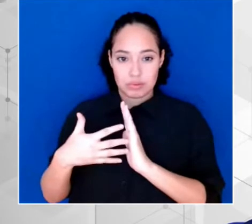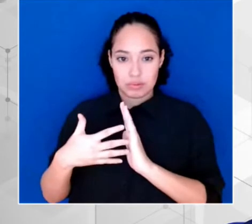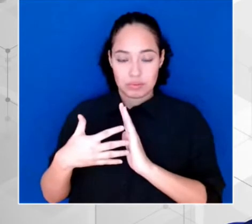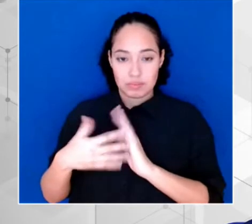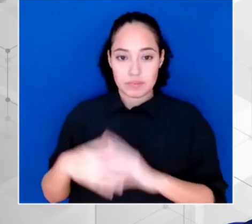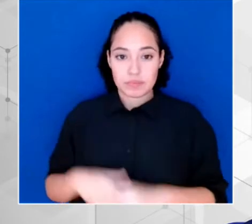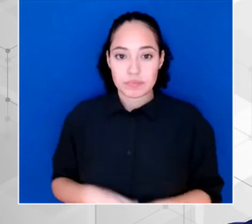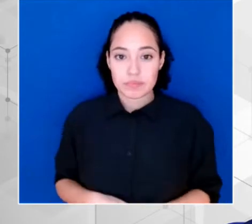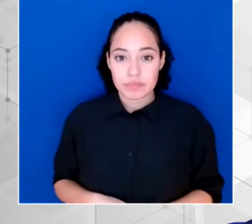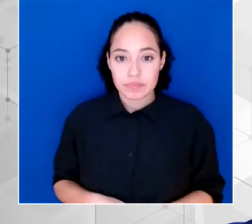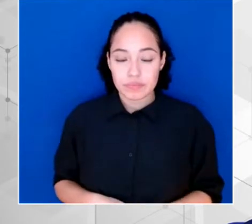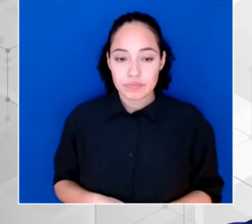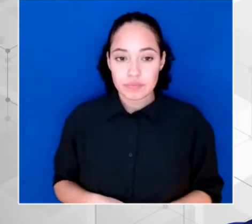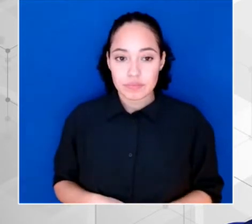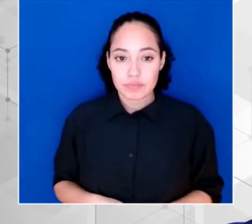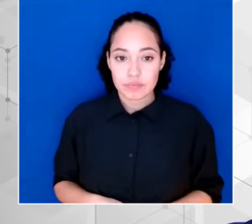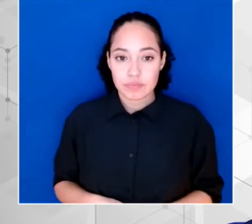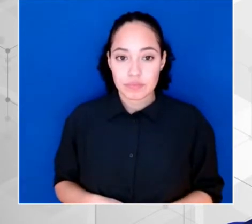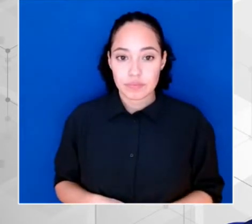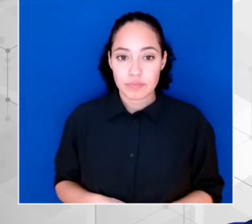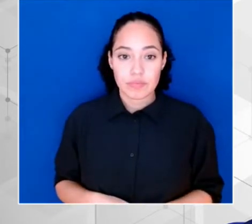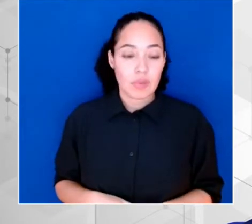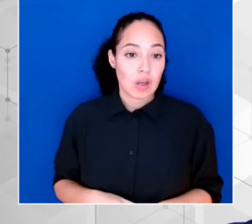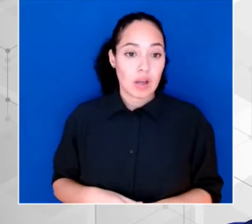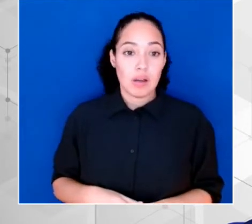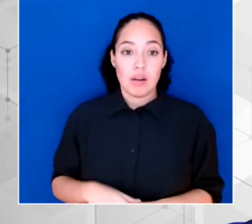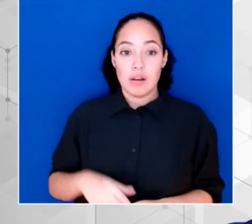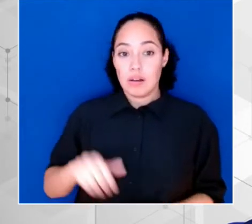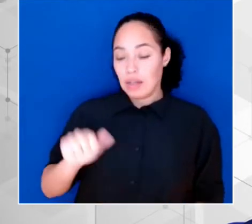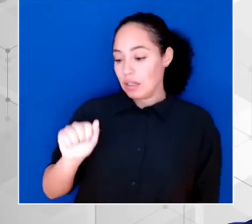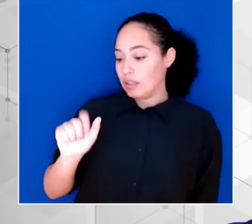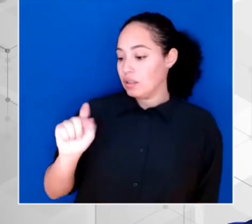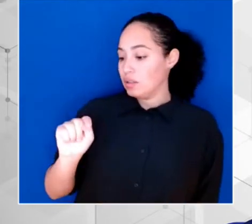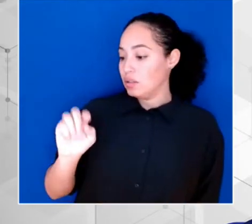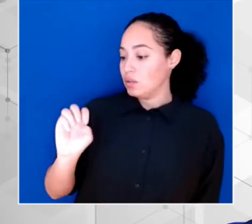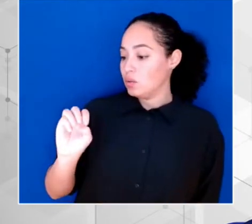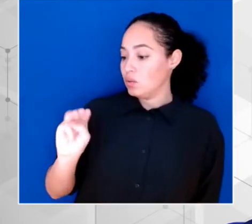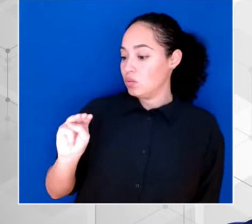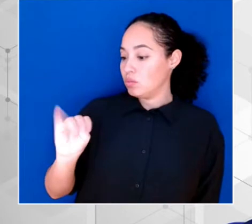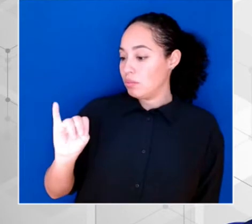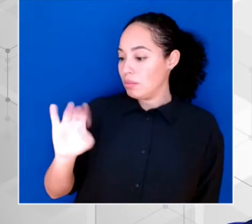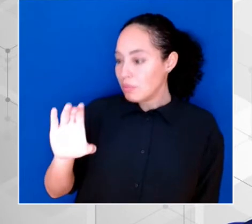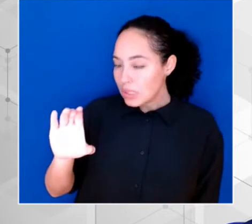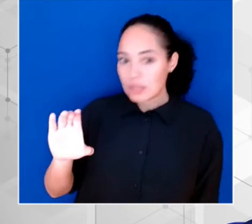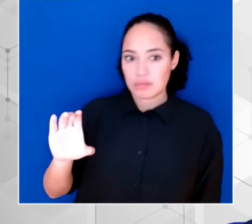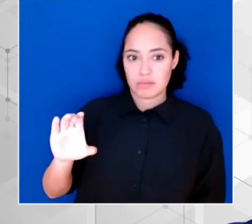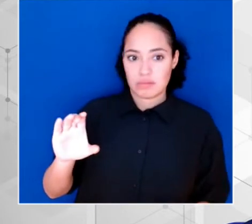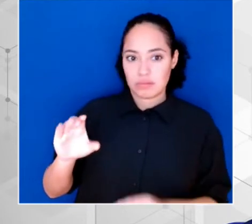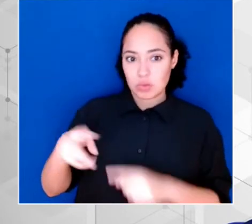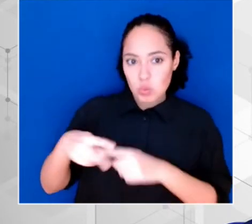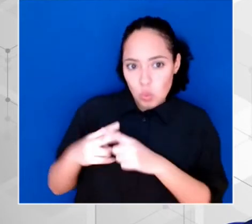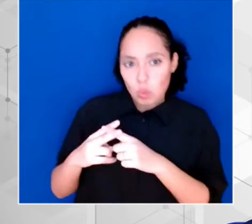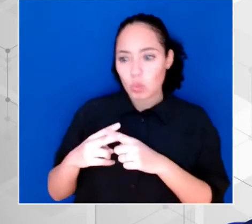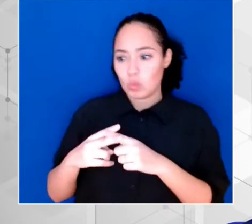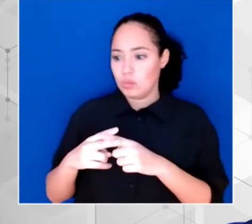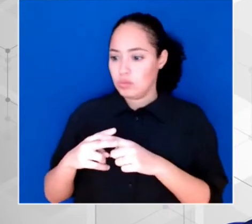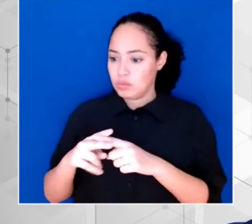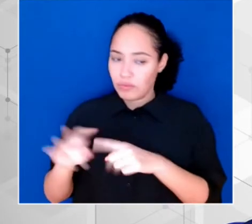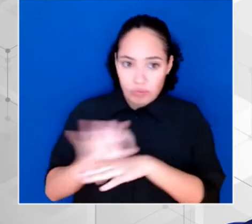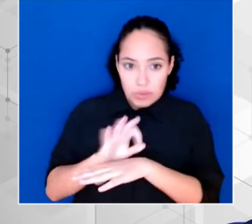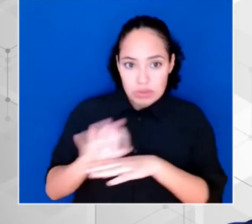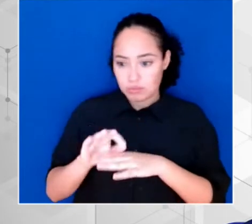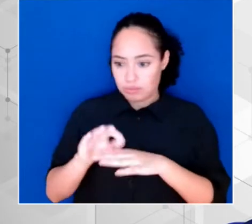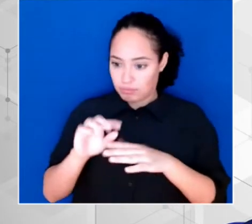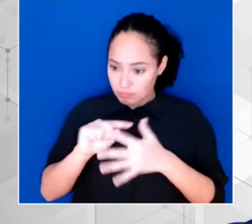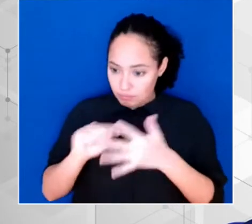or your atomic functions and methods is very important as well. So in this case, I'm using Jest. Jest is